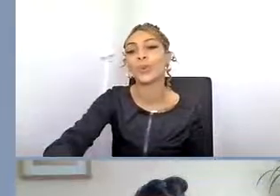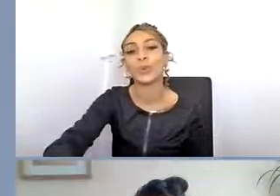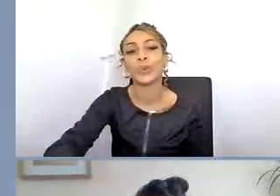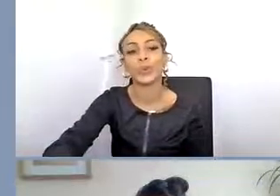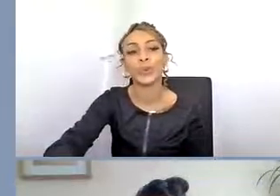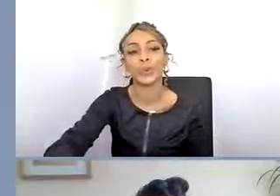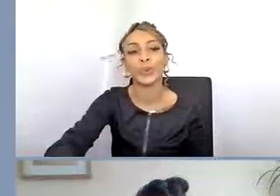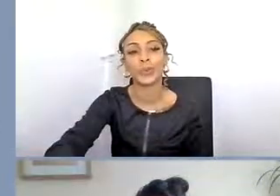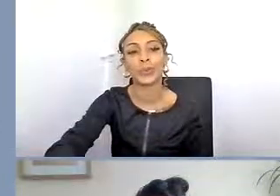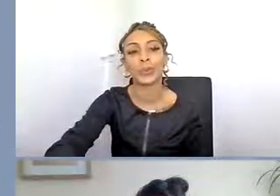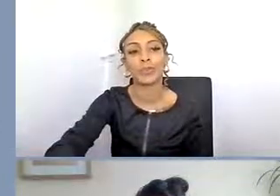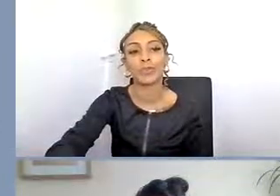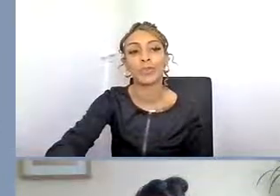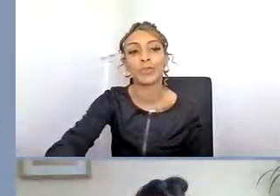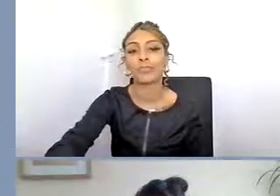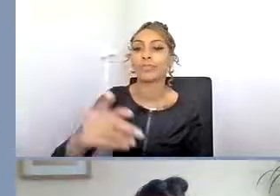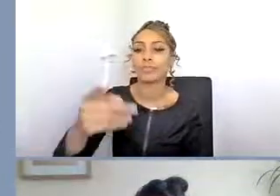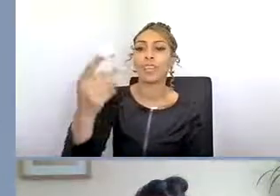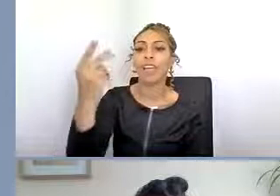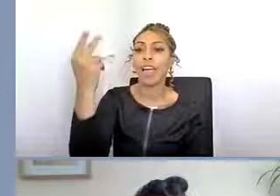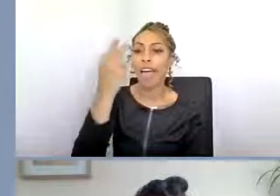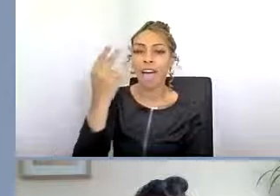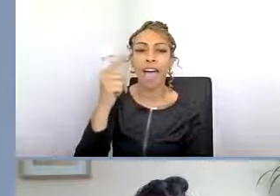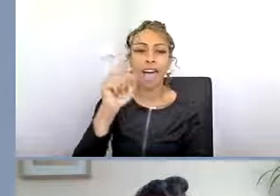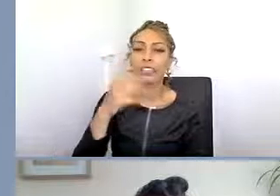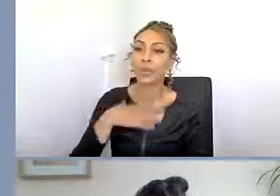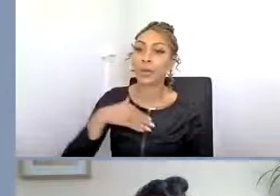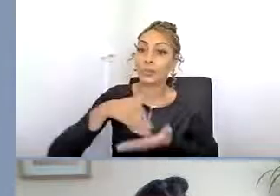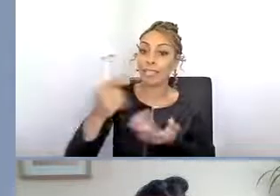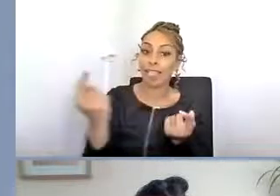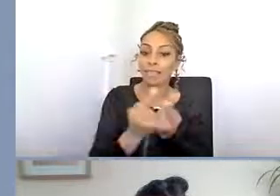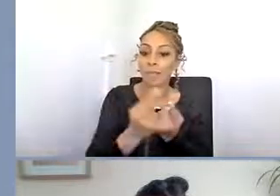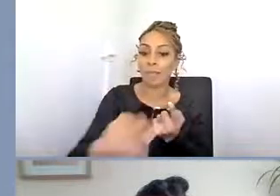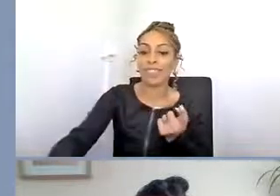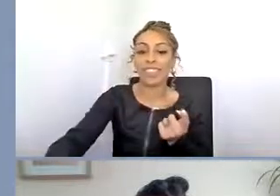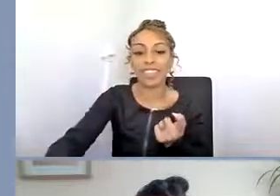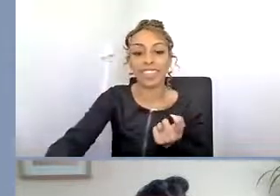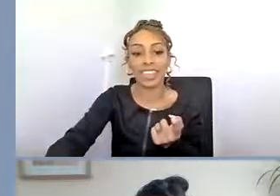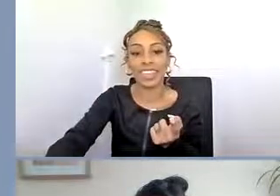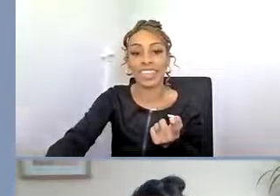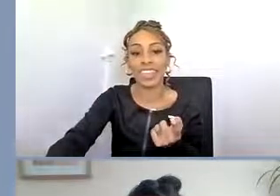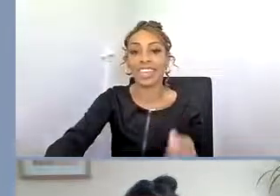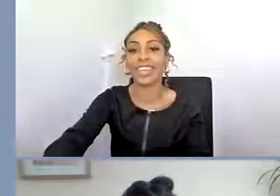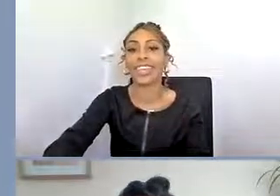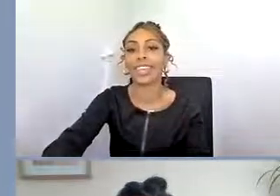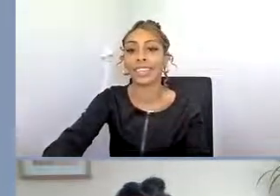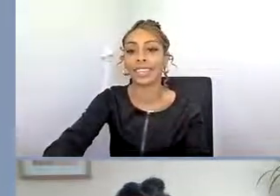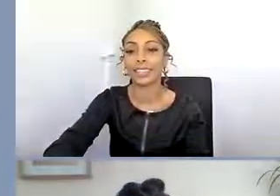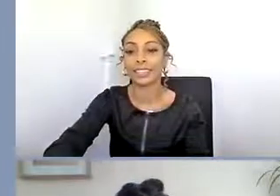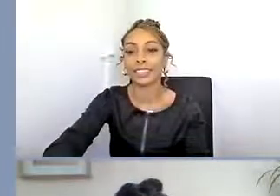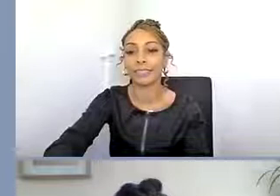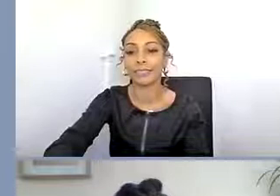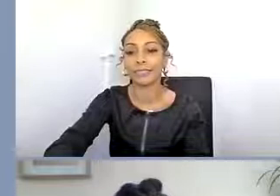Particularly by art dealers who want to sell something. And, you know, I suppose the